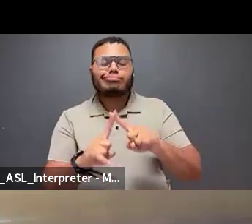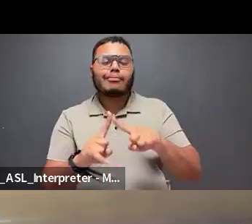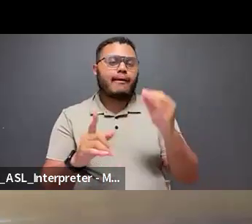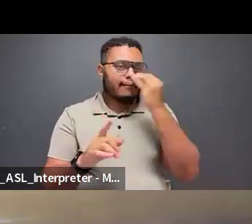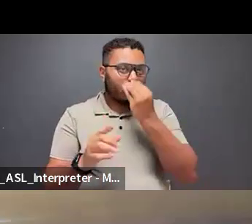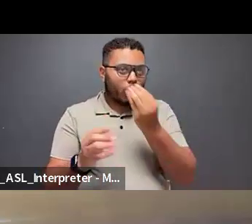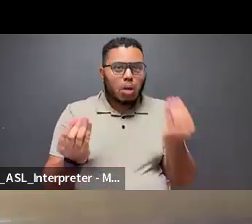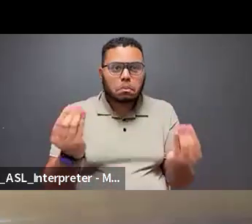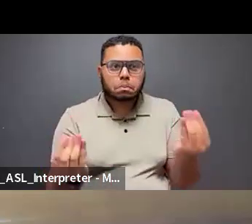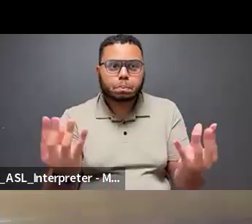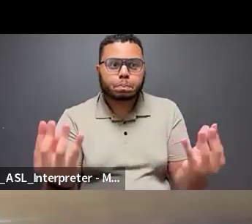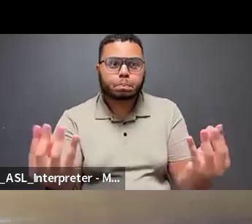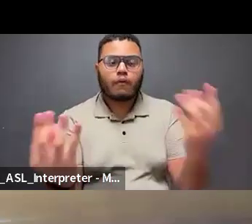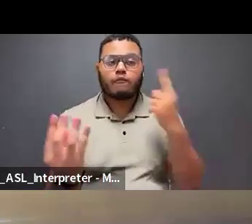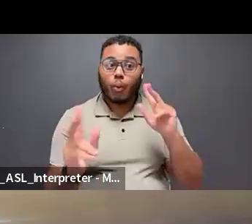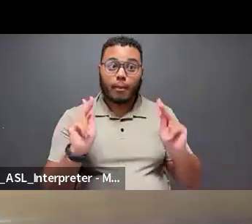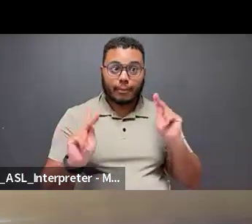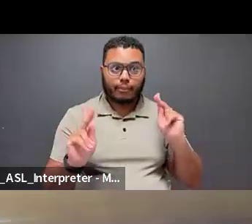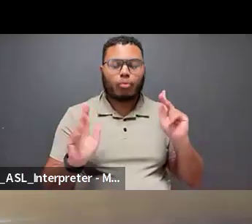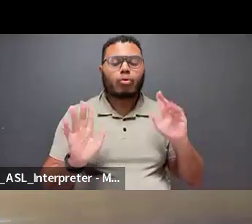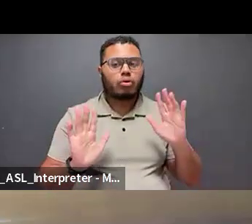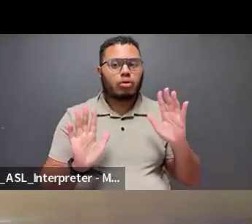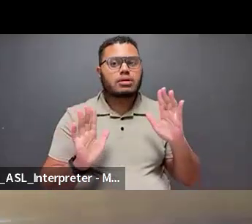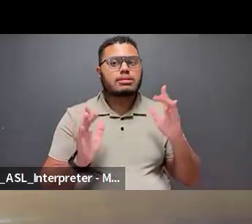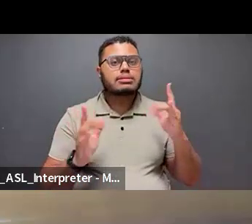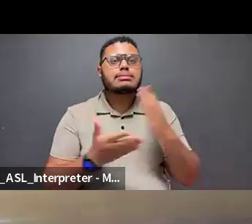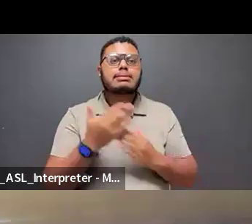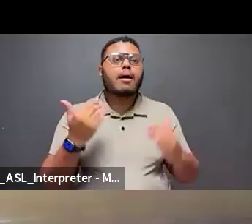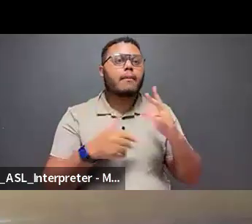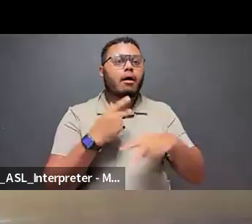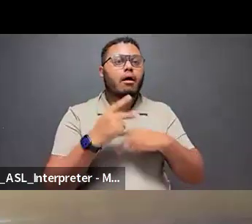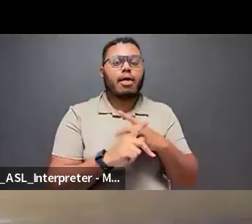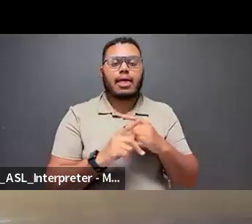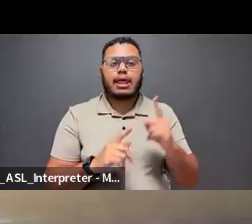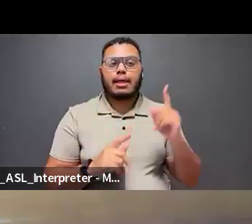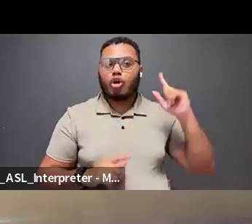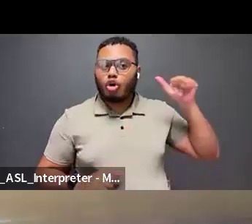kind of thing for those folks. And I think what she said, having some kind of auditory,